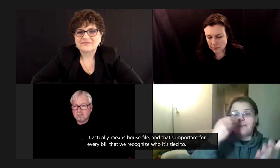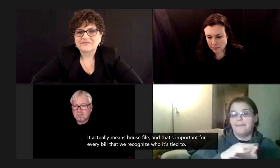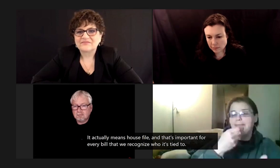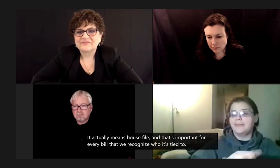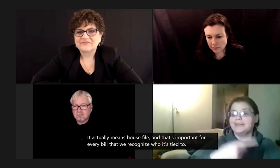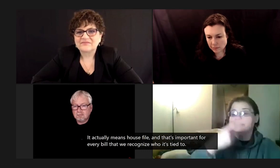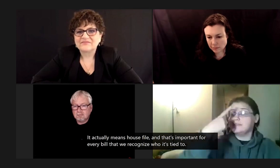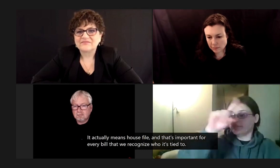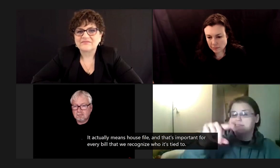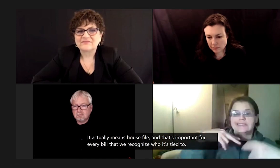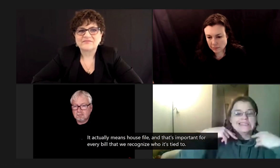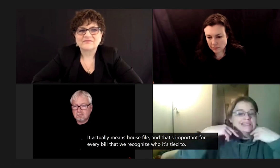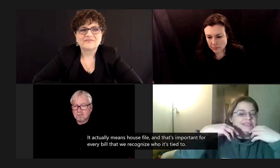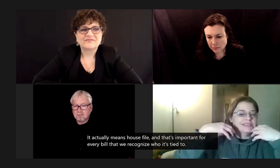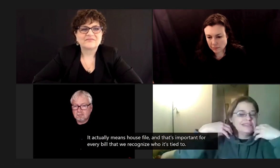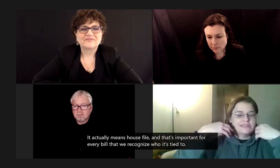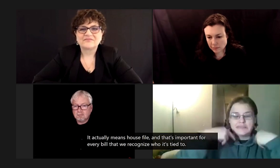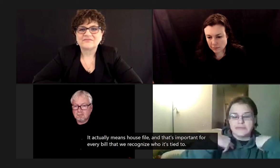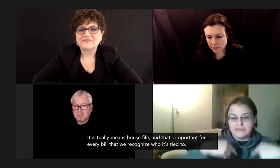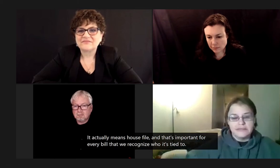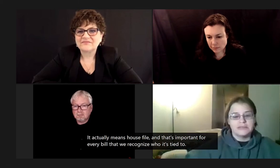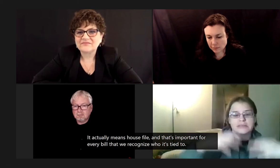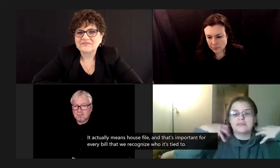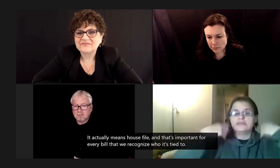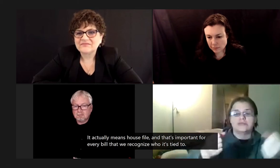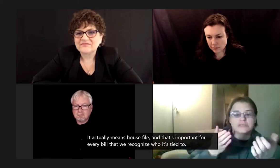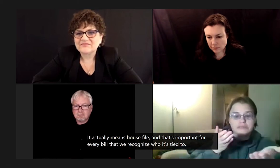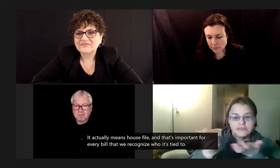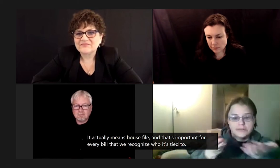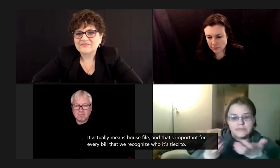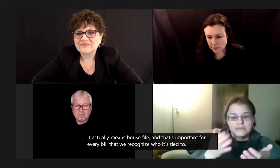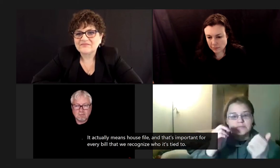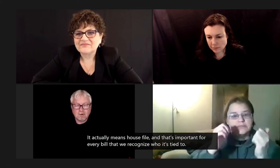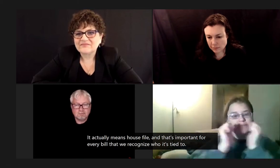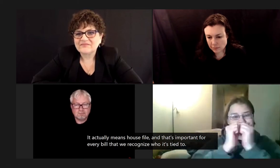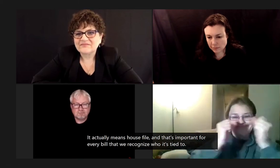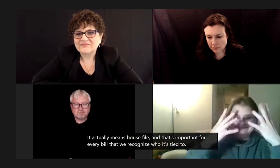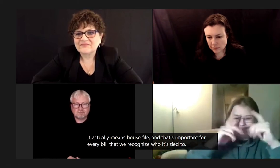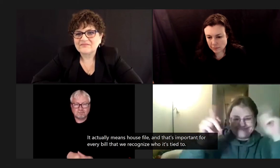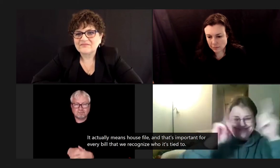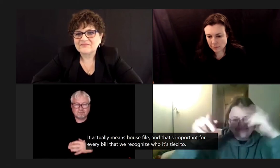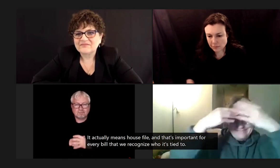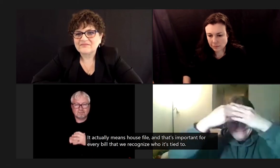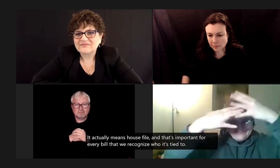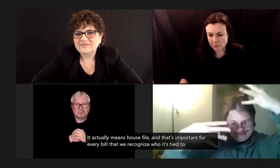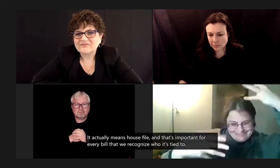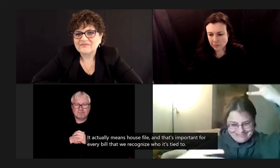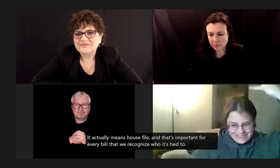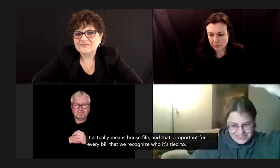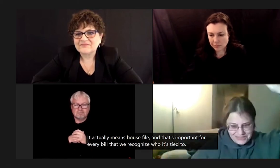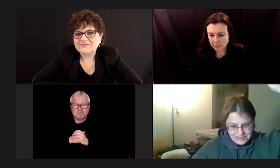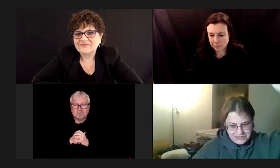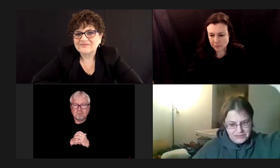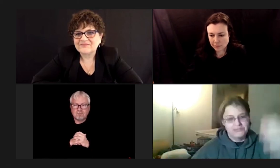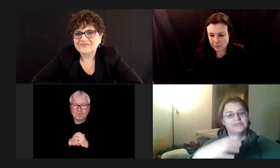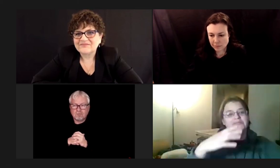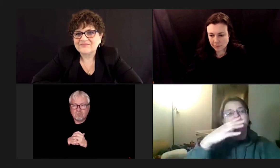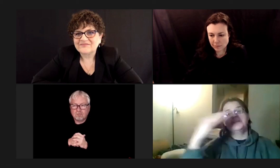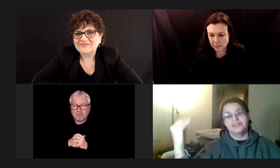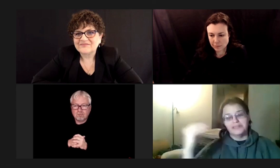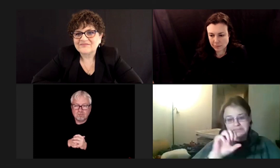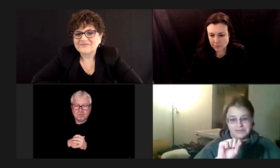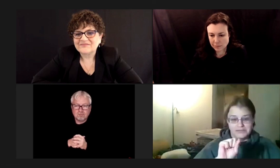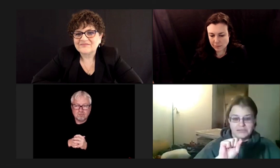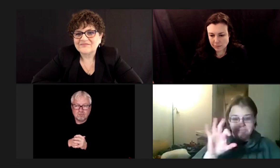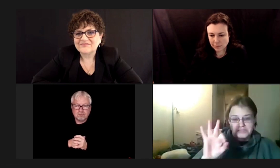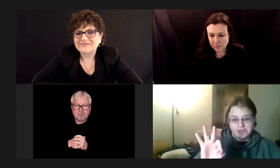number 1 regarding financing through Health and Human Services. And again,